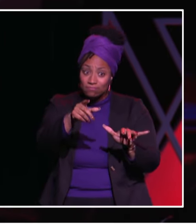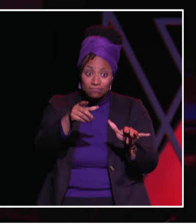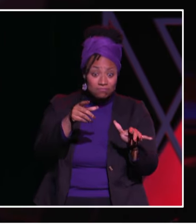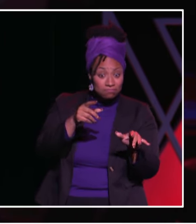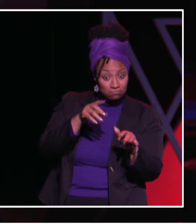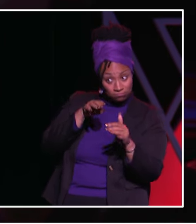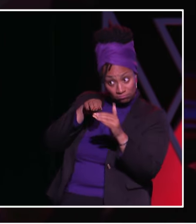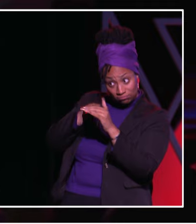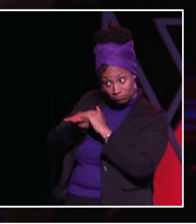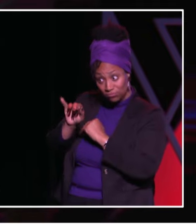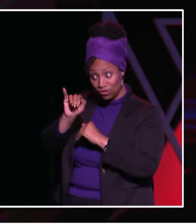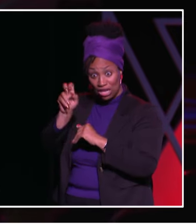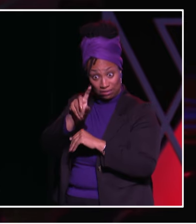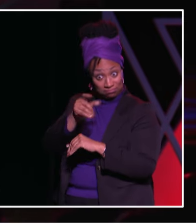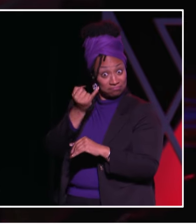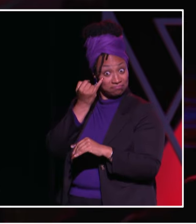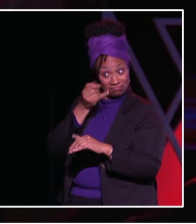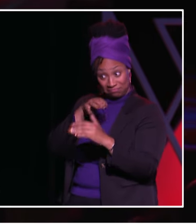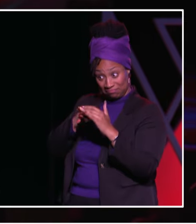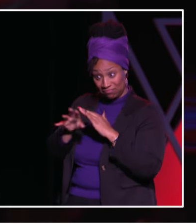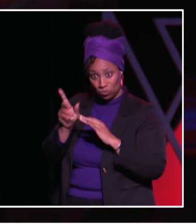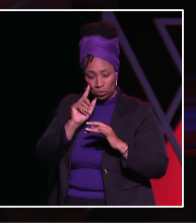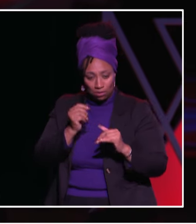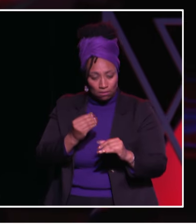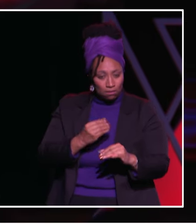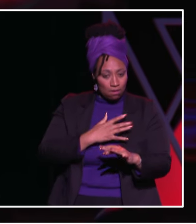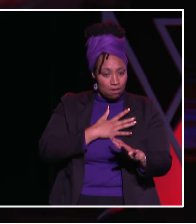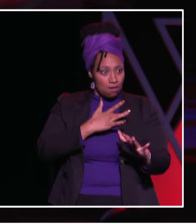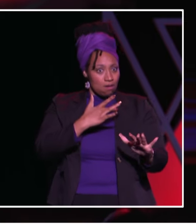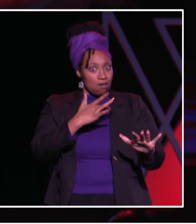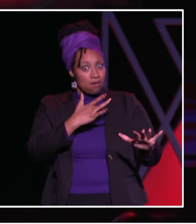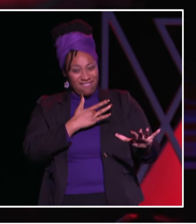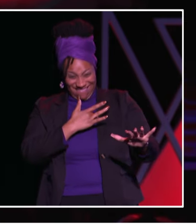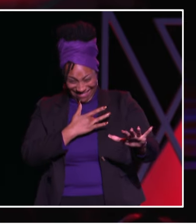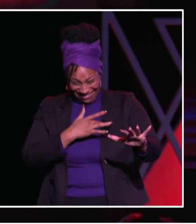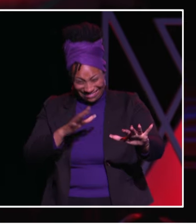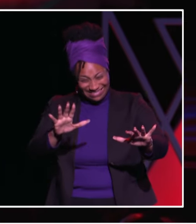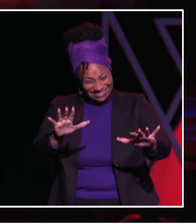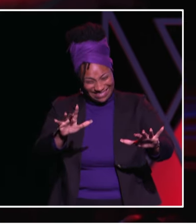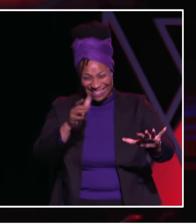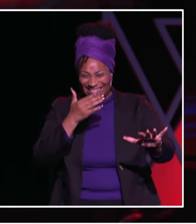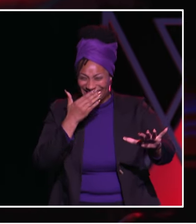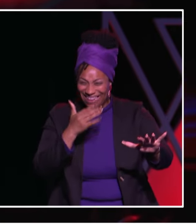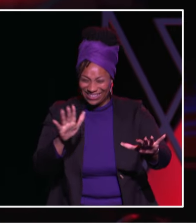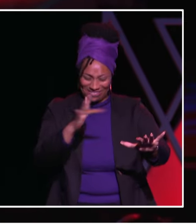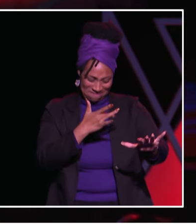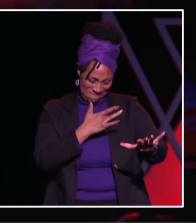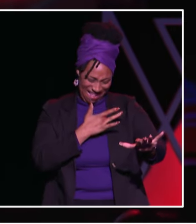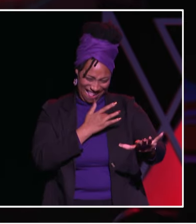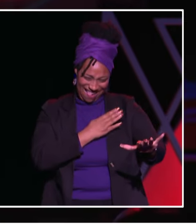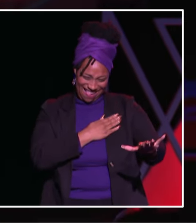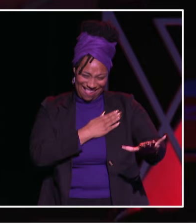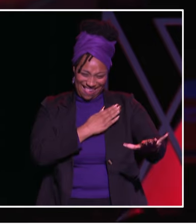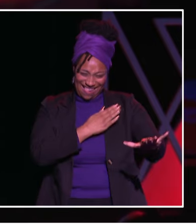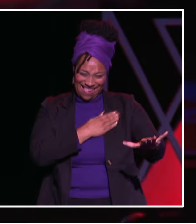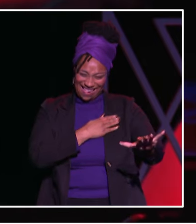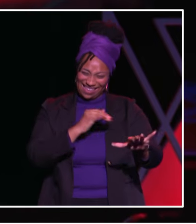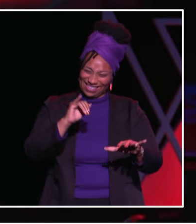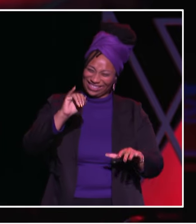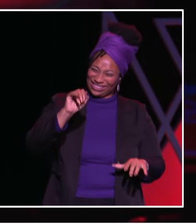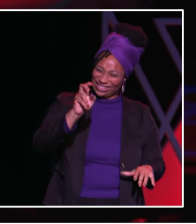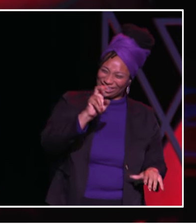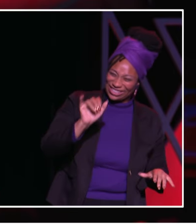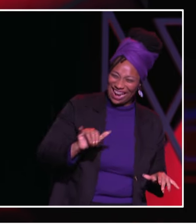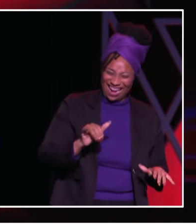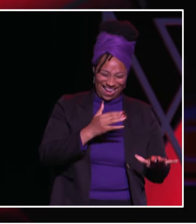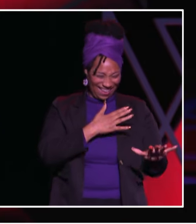from the bottom of my jazz heart. Good night and God bless you all. And thank